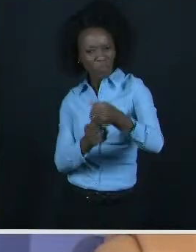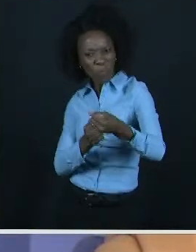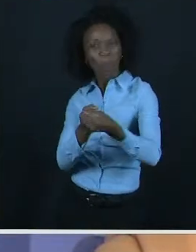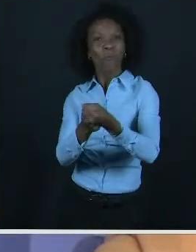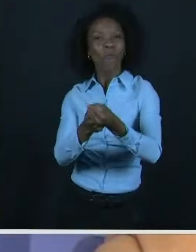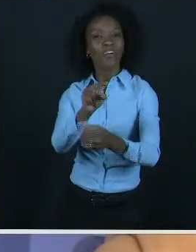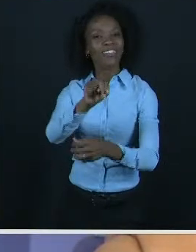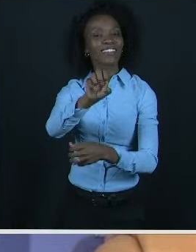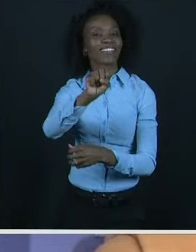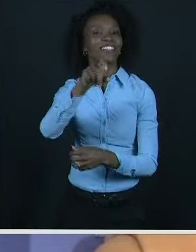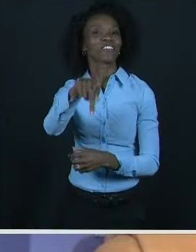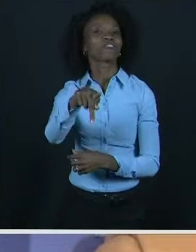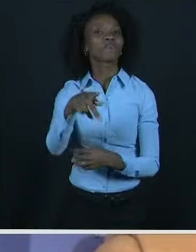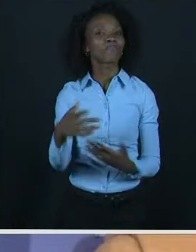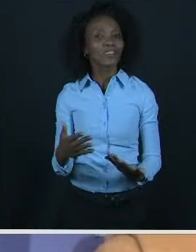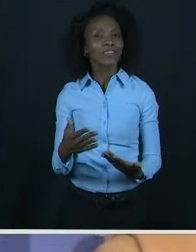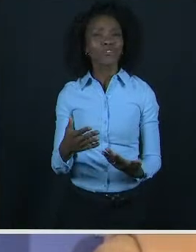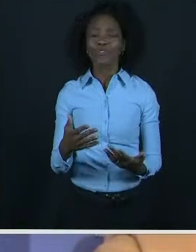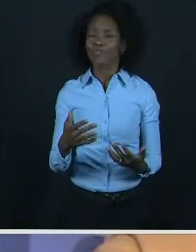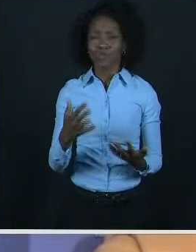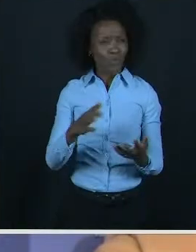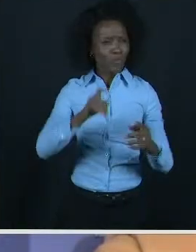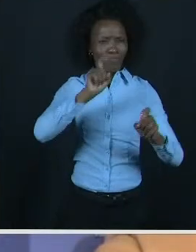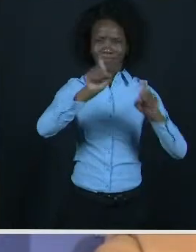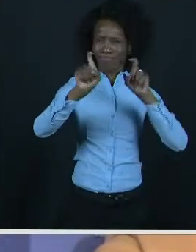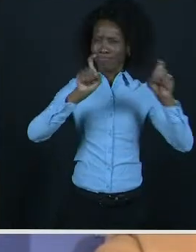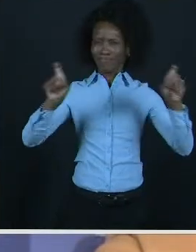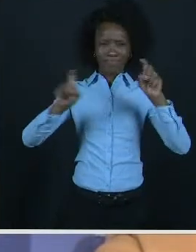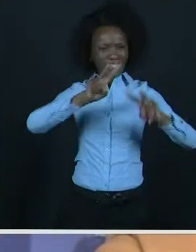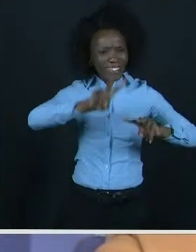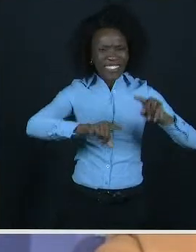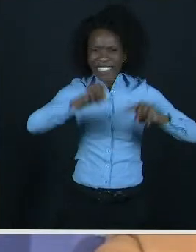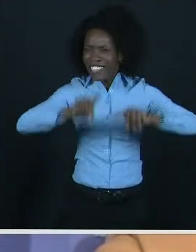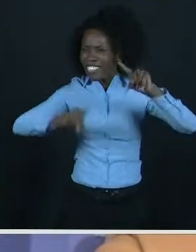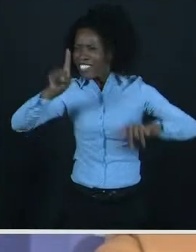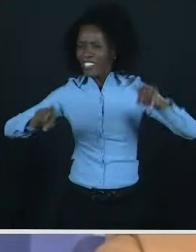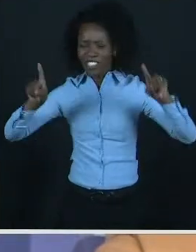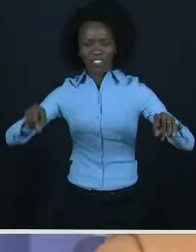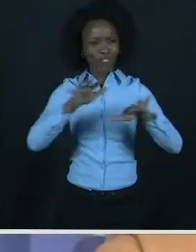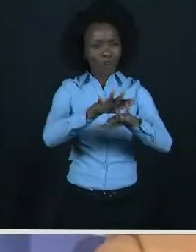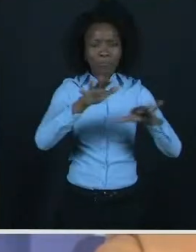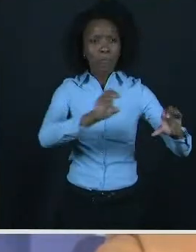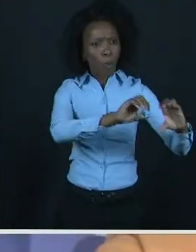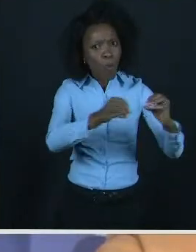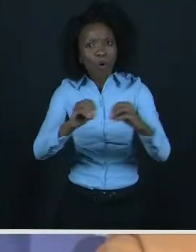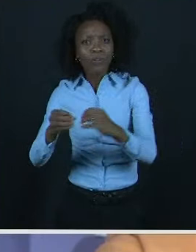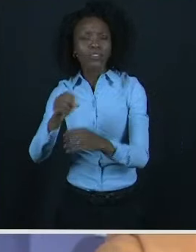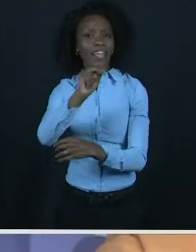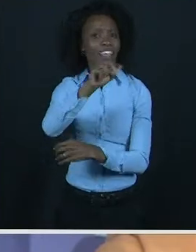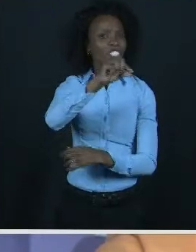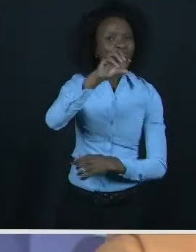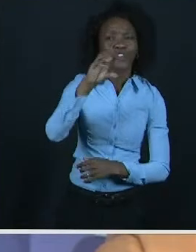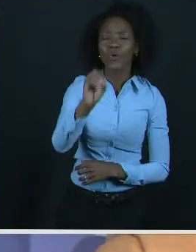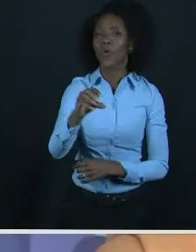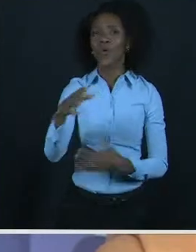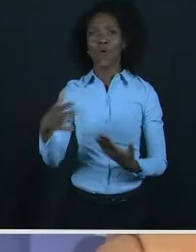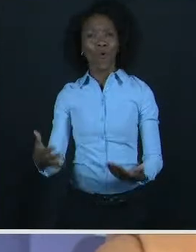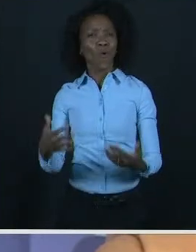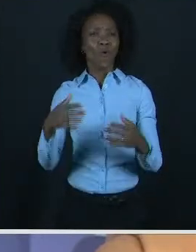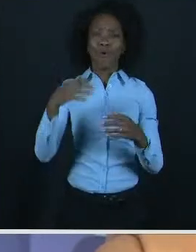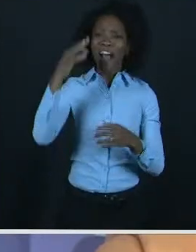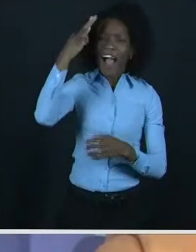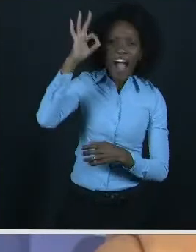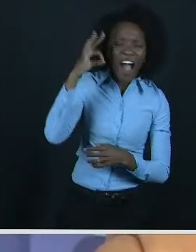The presence here today of such a broad range of civil society organizations, public